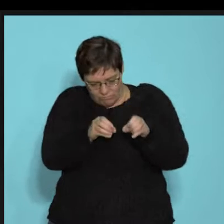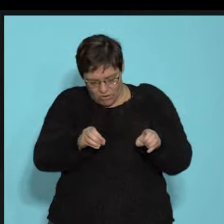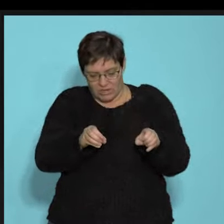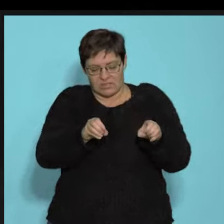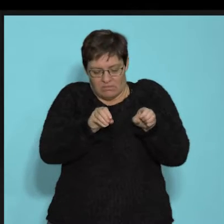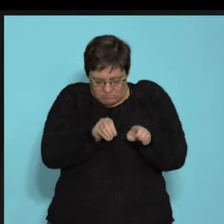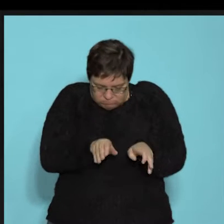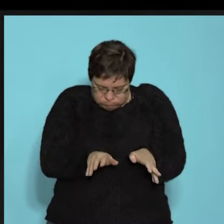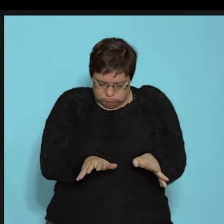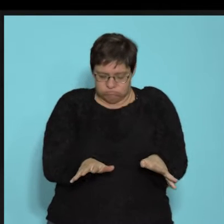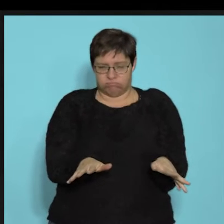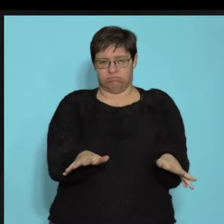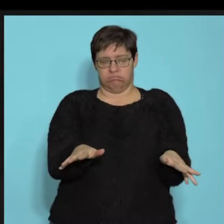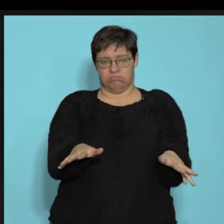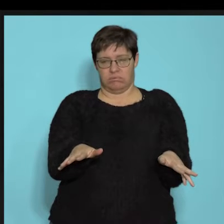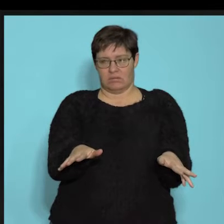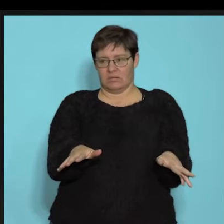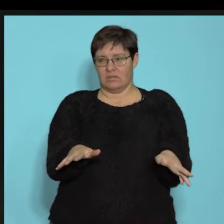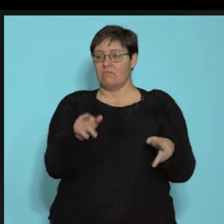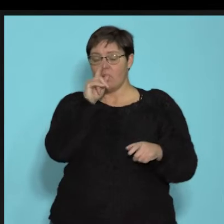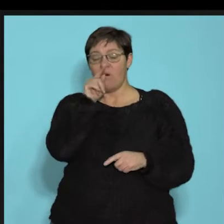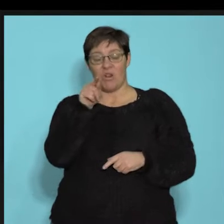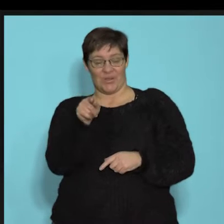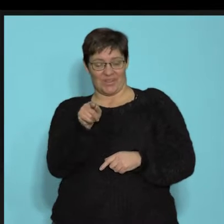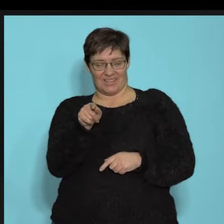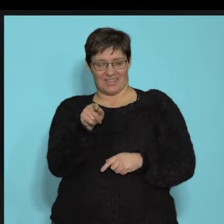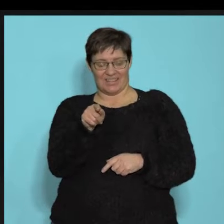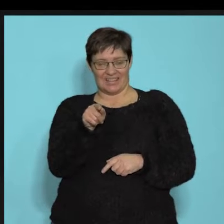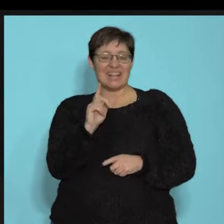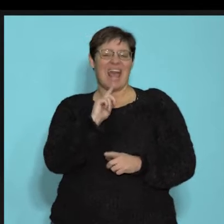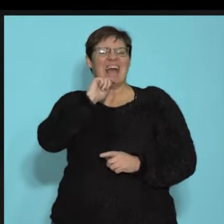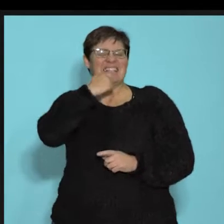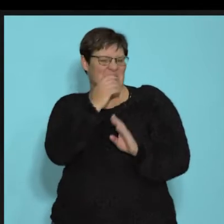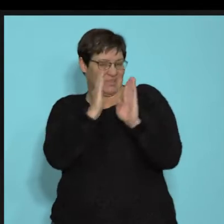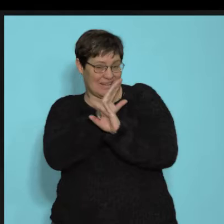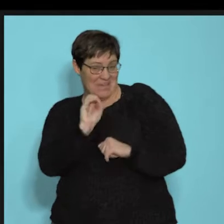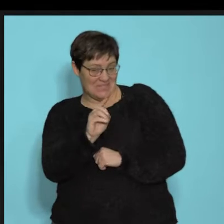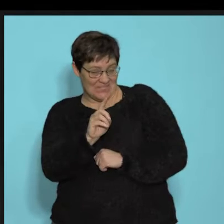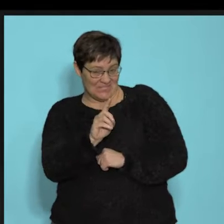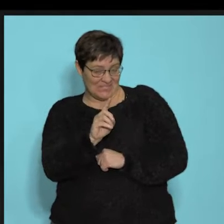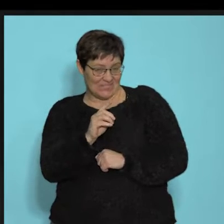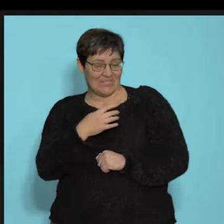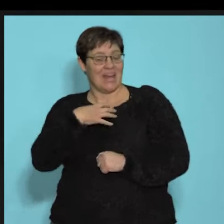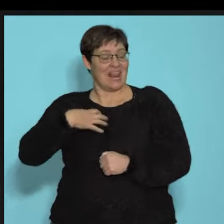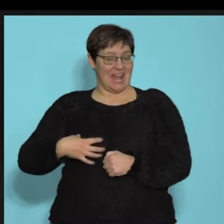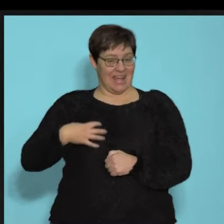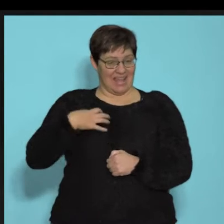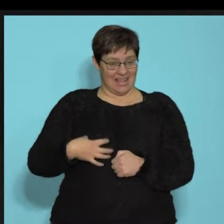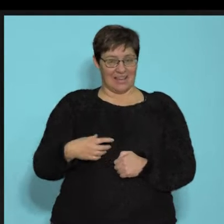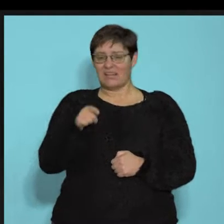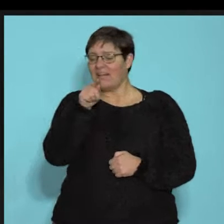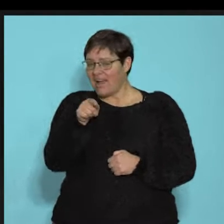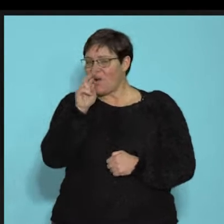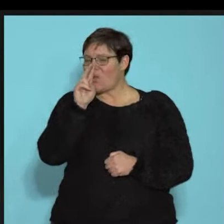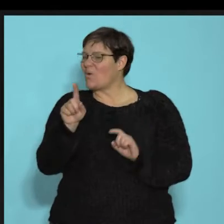bronchiole, when they end up, now this, guys, this is the secret of the lungs. The lungs are